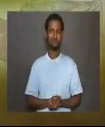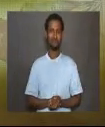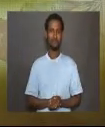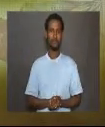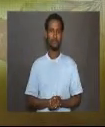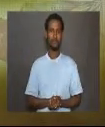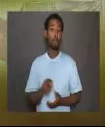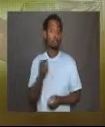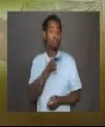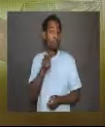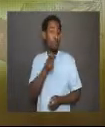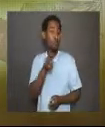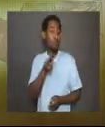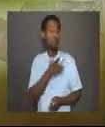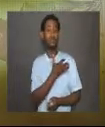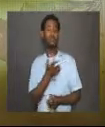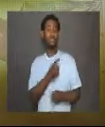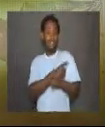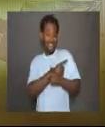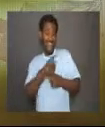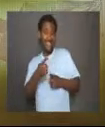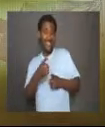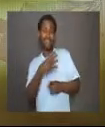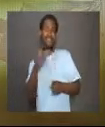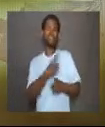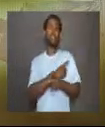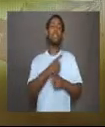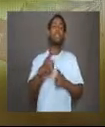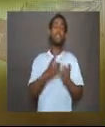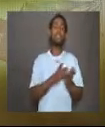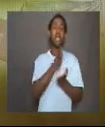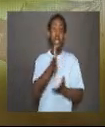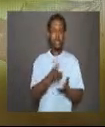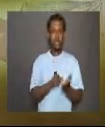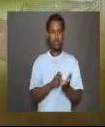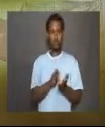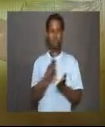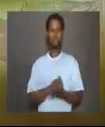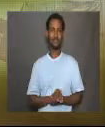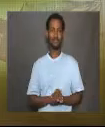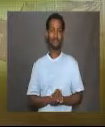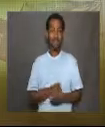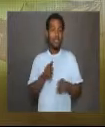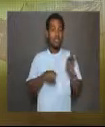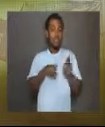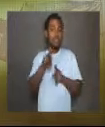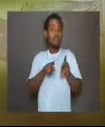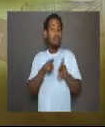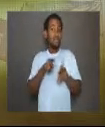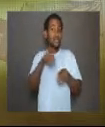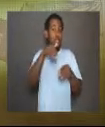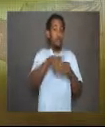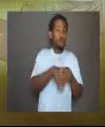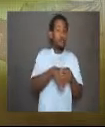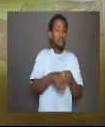In both cases of direct and indirect democracy, the people's input